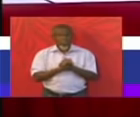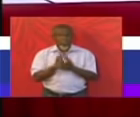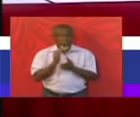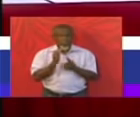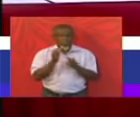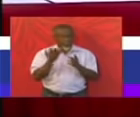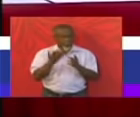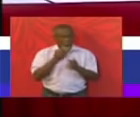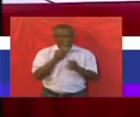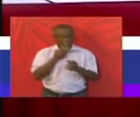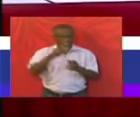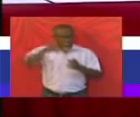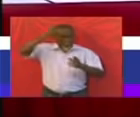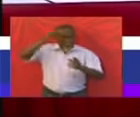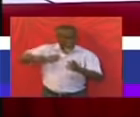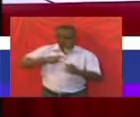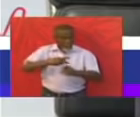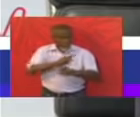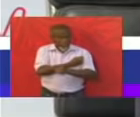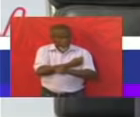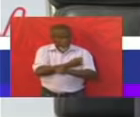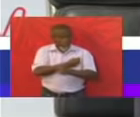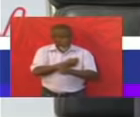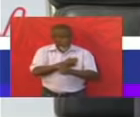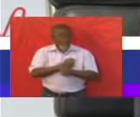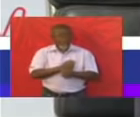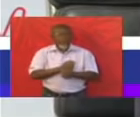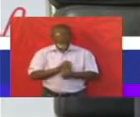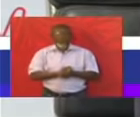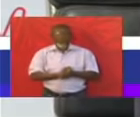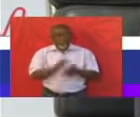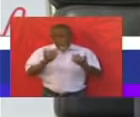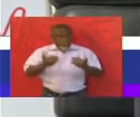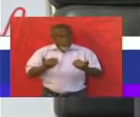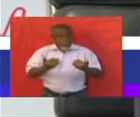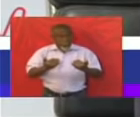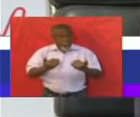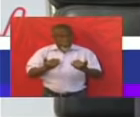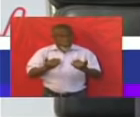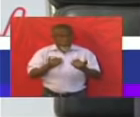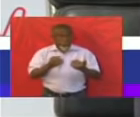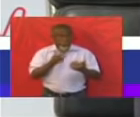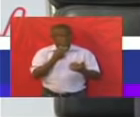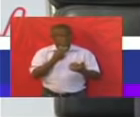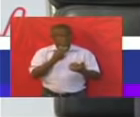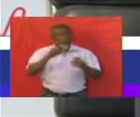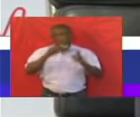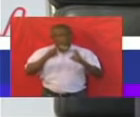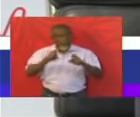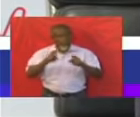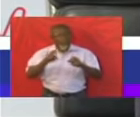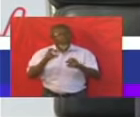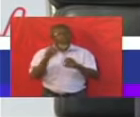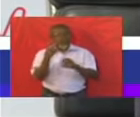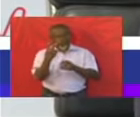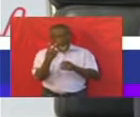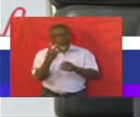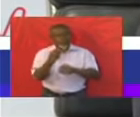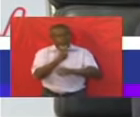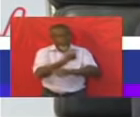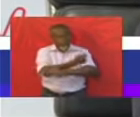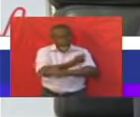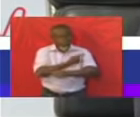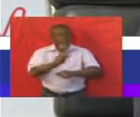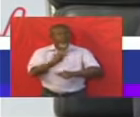Right. Yes. So thank you, Al. Yes. So of course, the current program involves a double dose. So it's one dose now, which you need